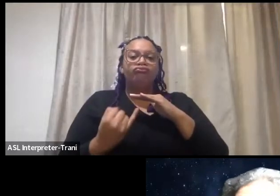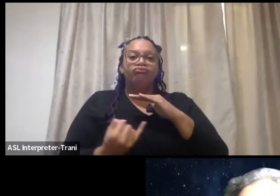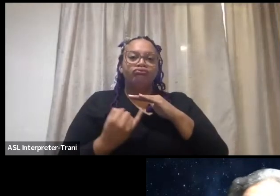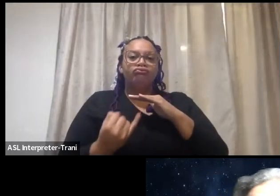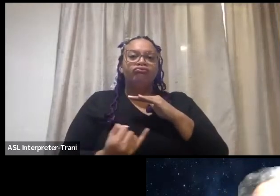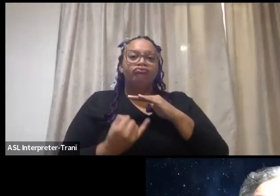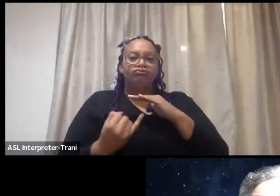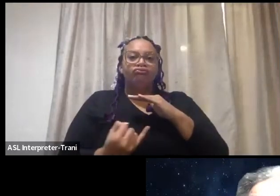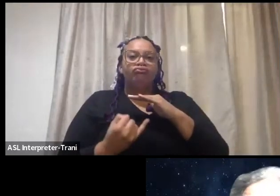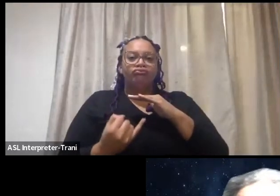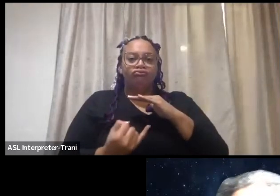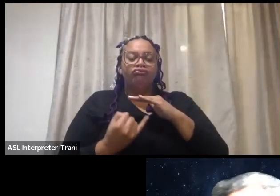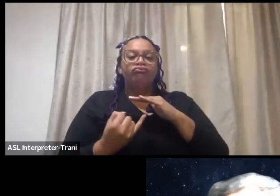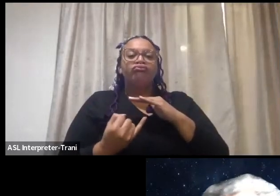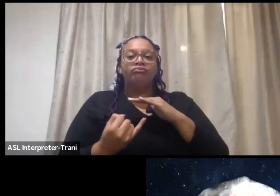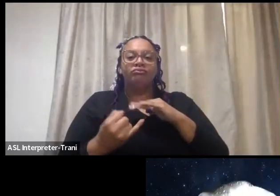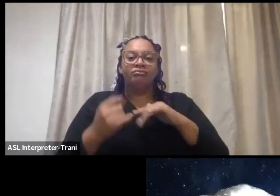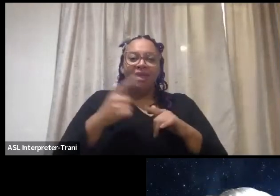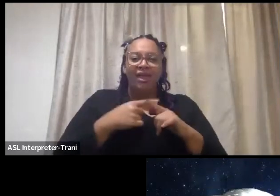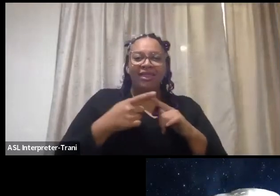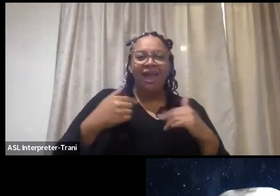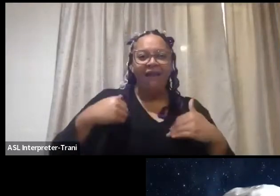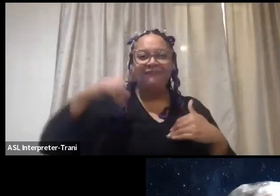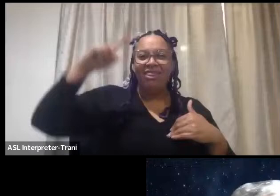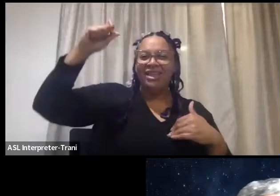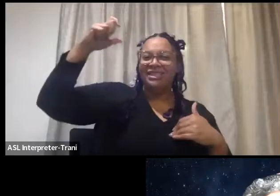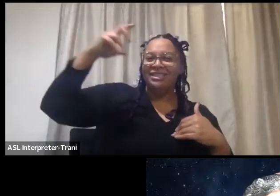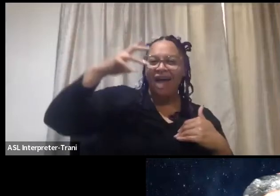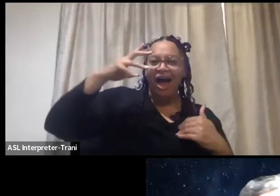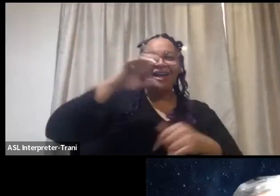And so when we have the sun energy,